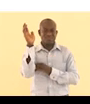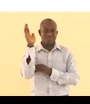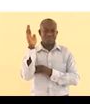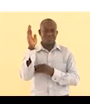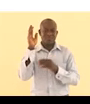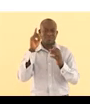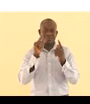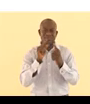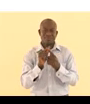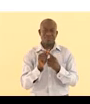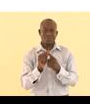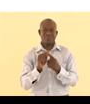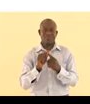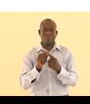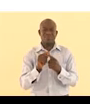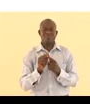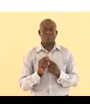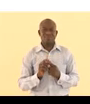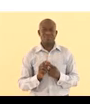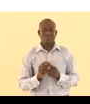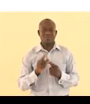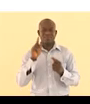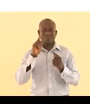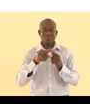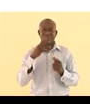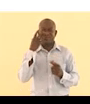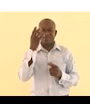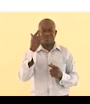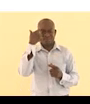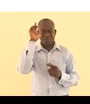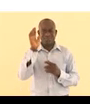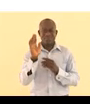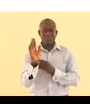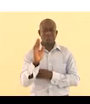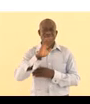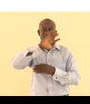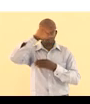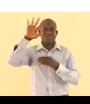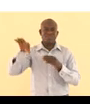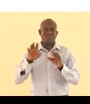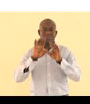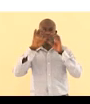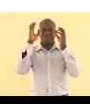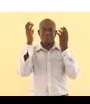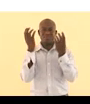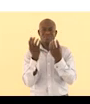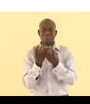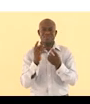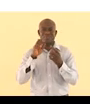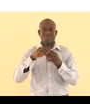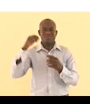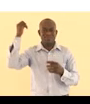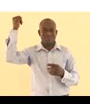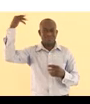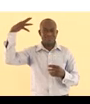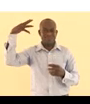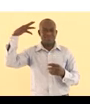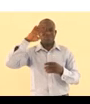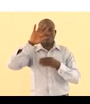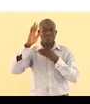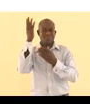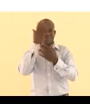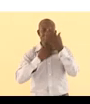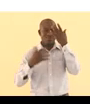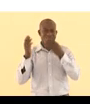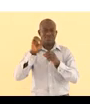word and witness to it with our very lives. To speak for God in all circumstances, to shine God's light through